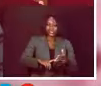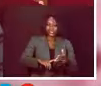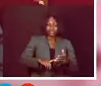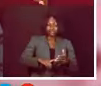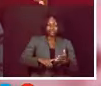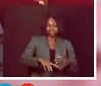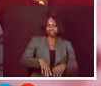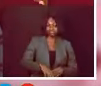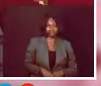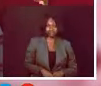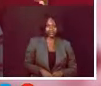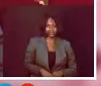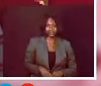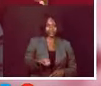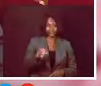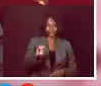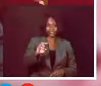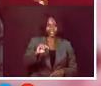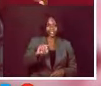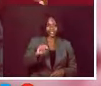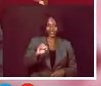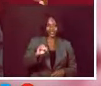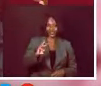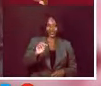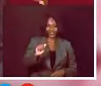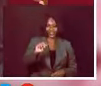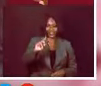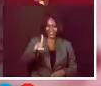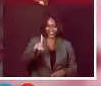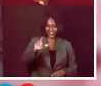and Towada.